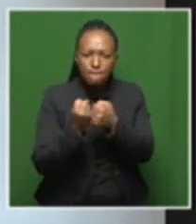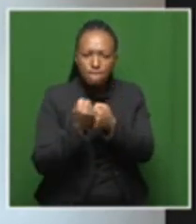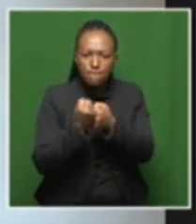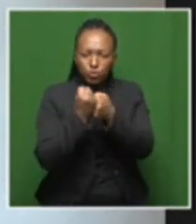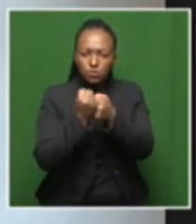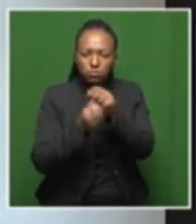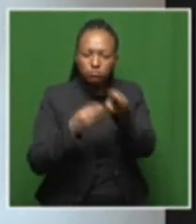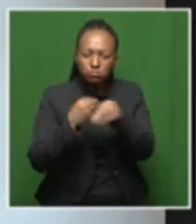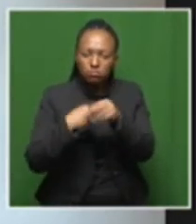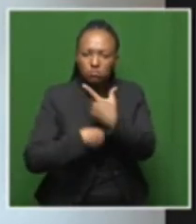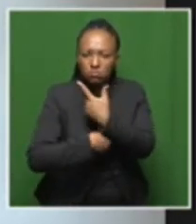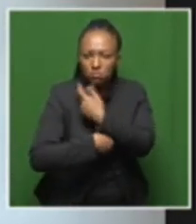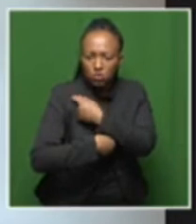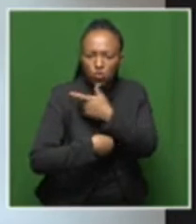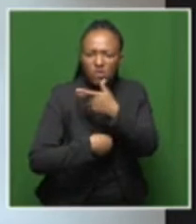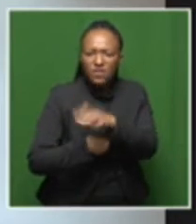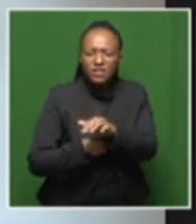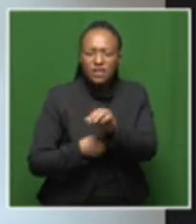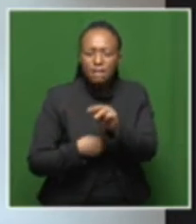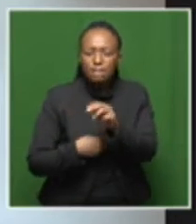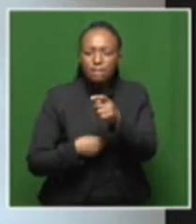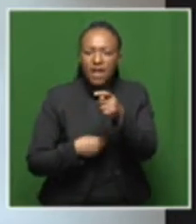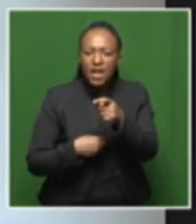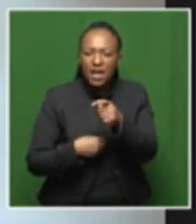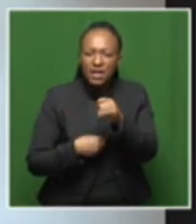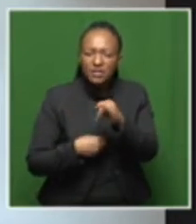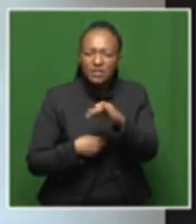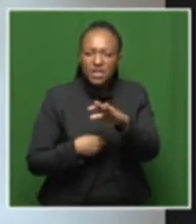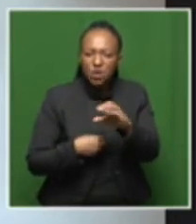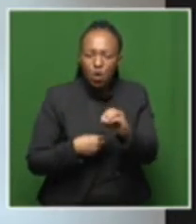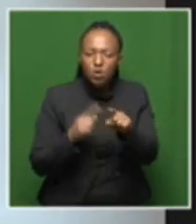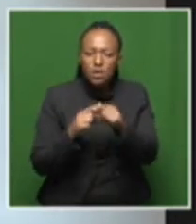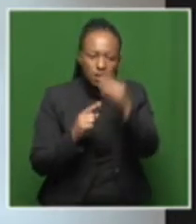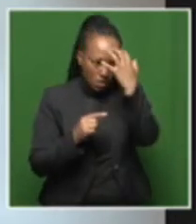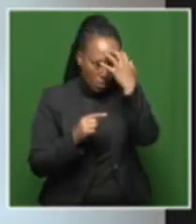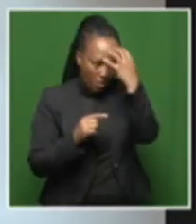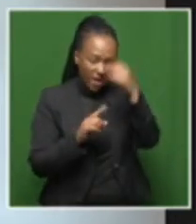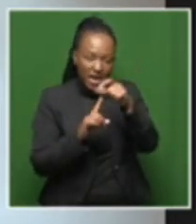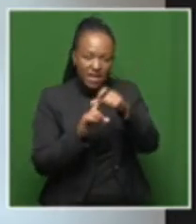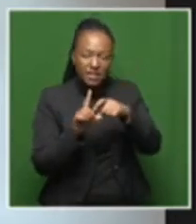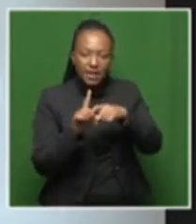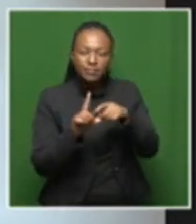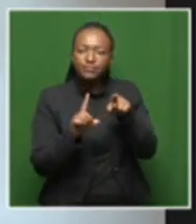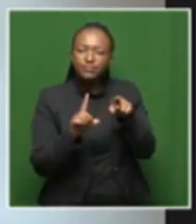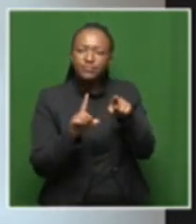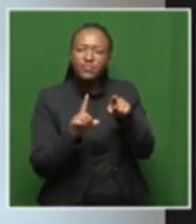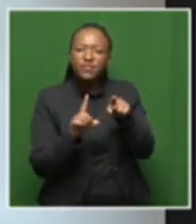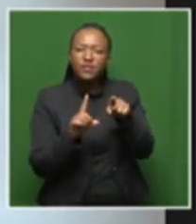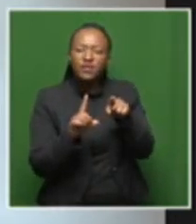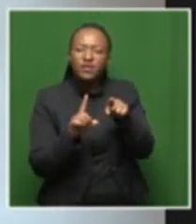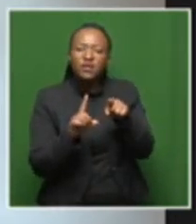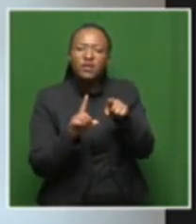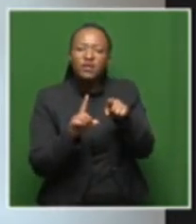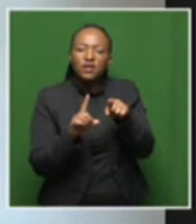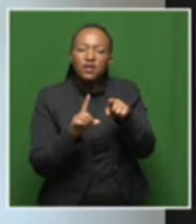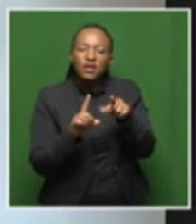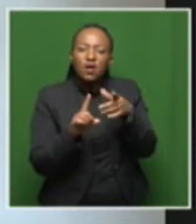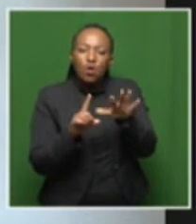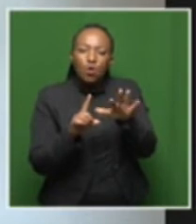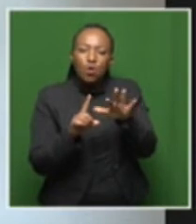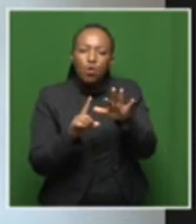matching vaccines. We've also seen from Professor De Oliveira this morning that even the single dose of Pfizer already